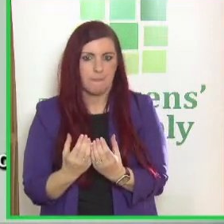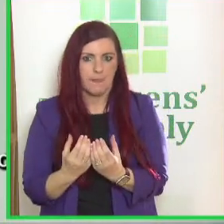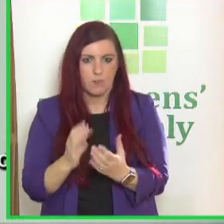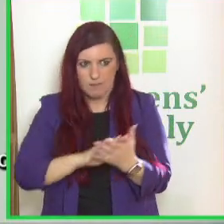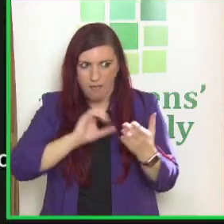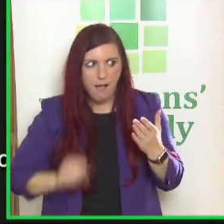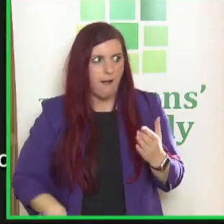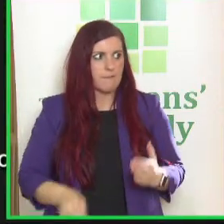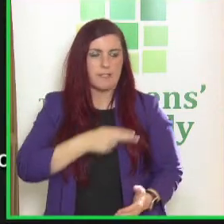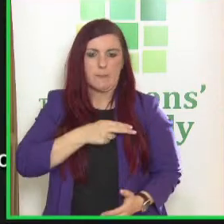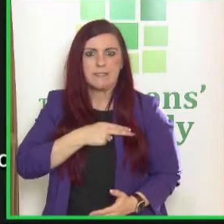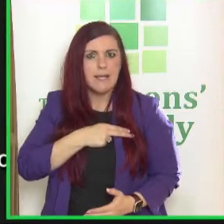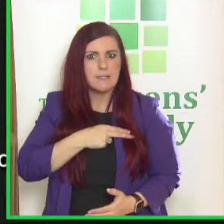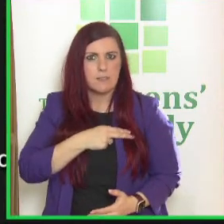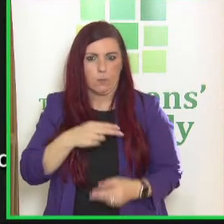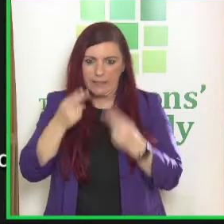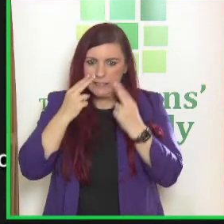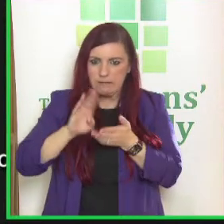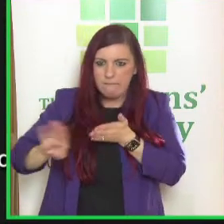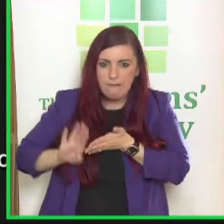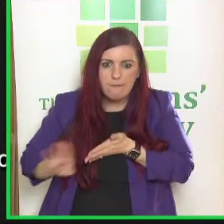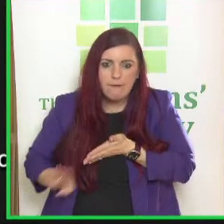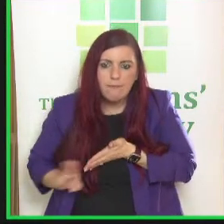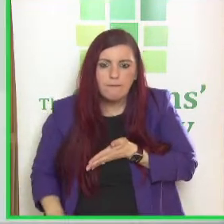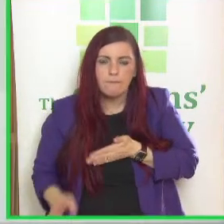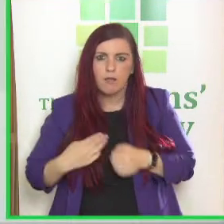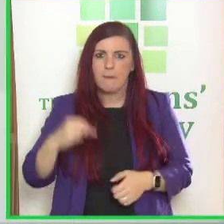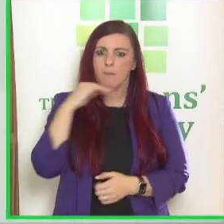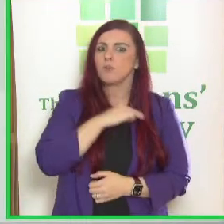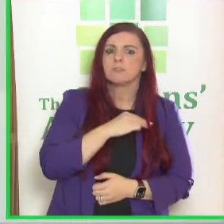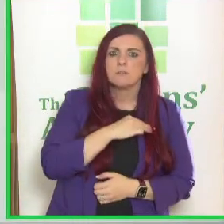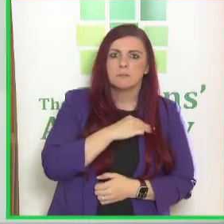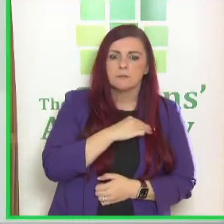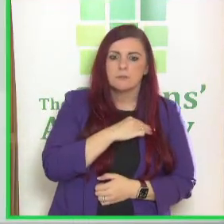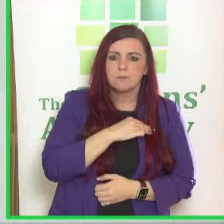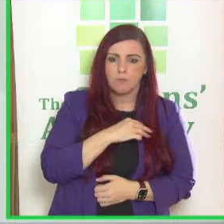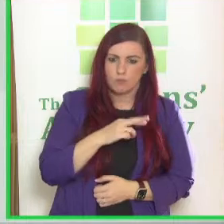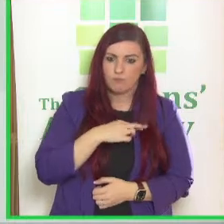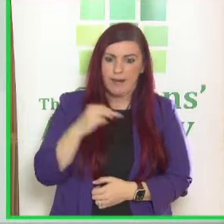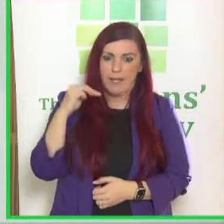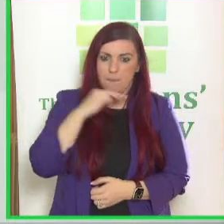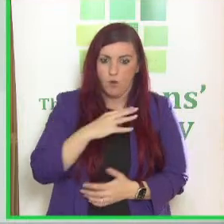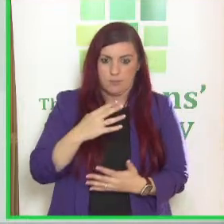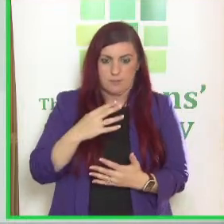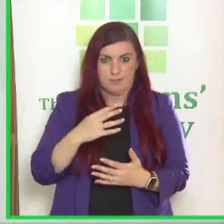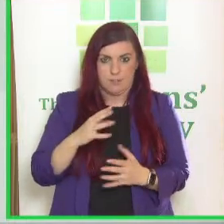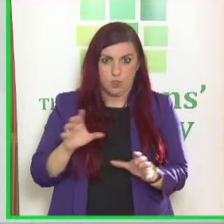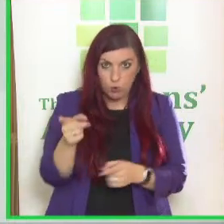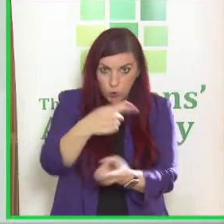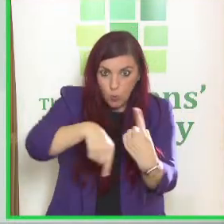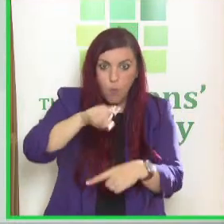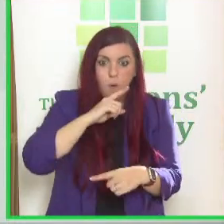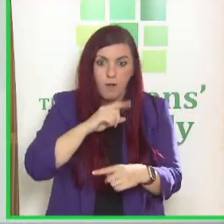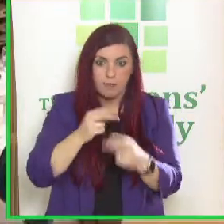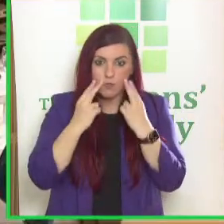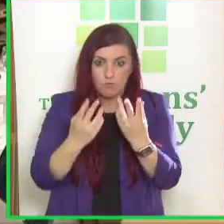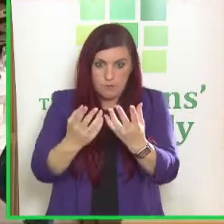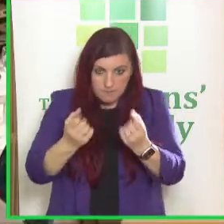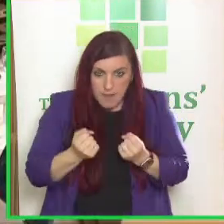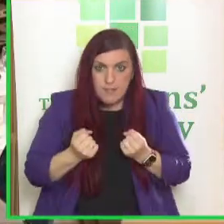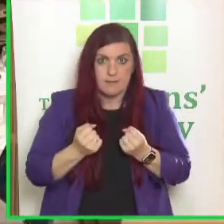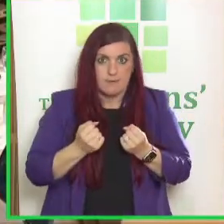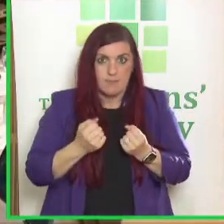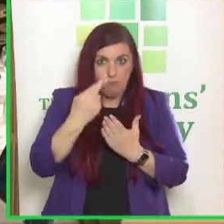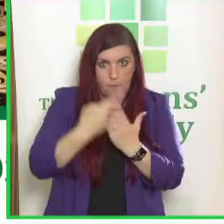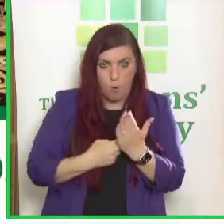who have been marginalised through many of the harms caused by drugs. So what really will make a difference for us is you embrace this report and implement it. So, thank